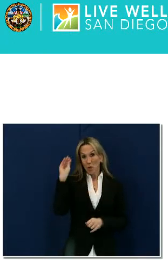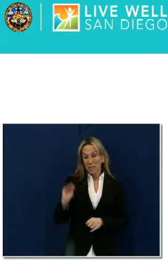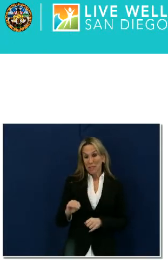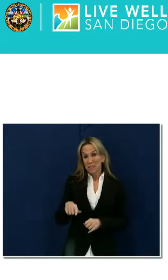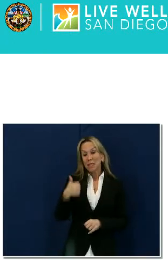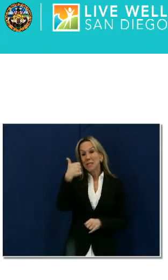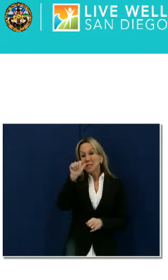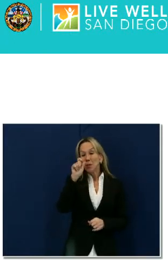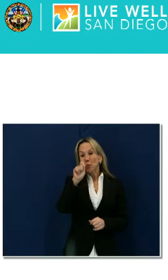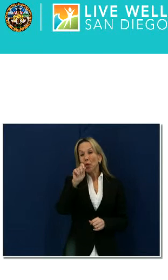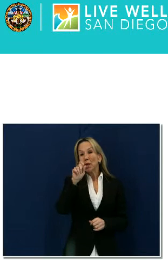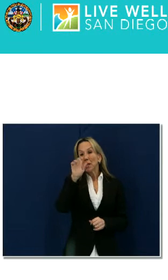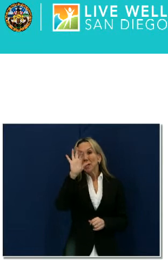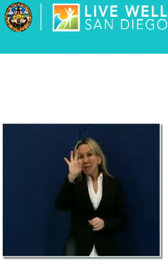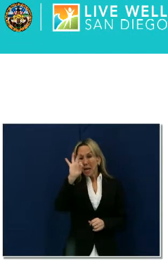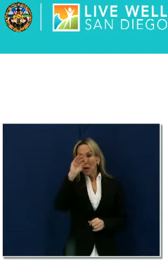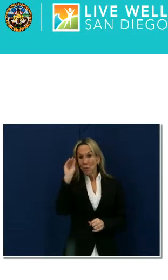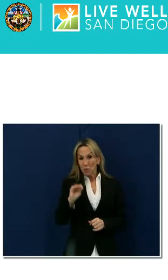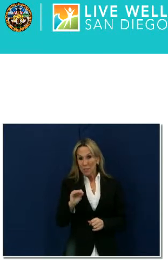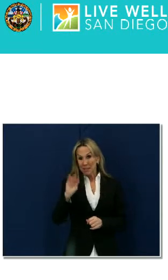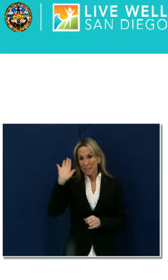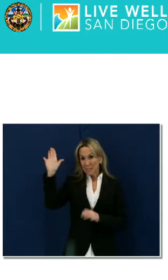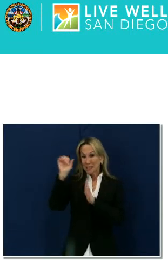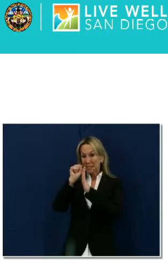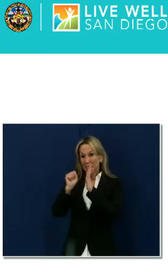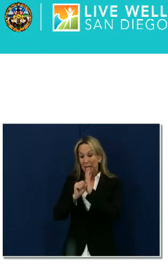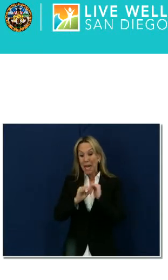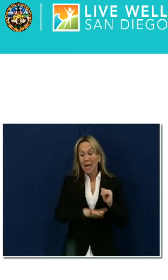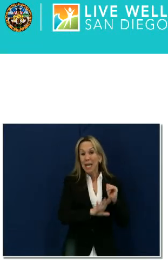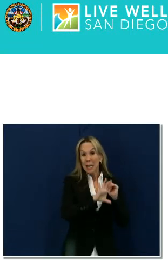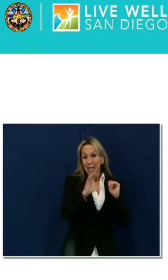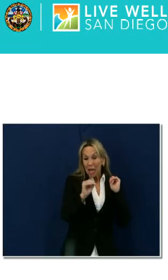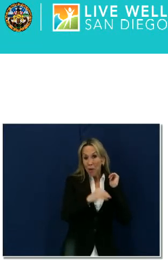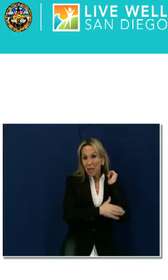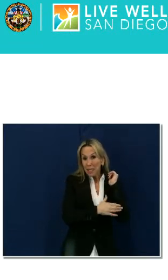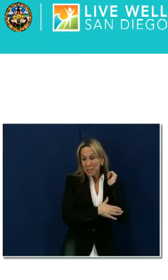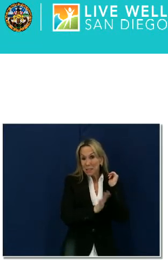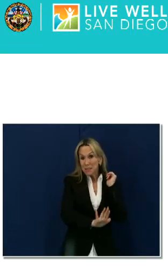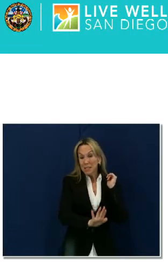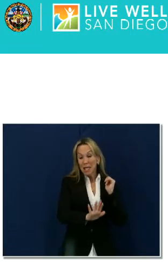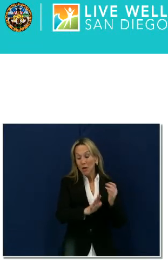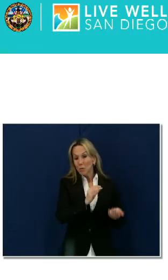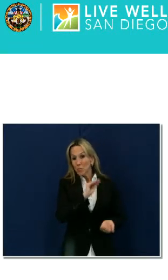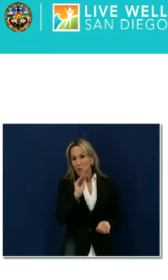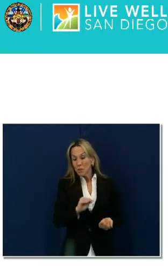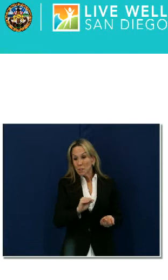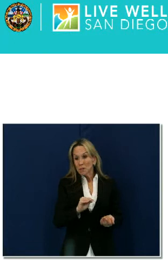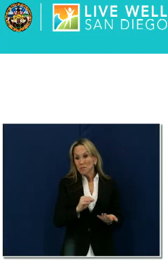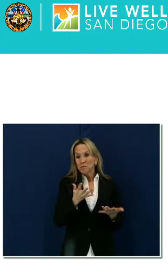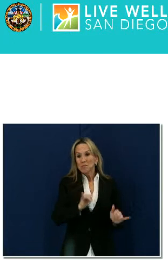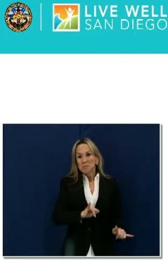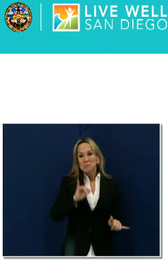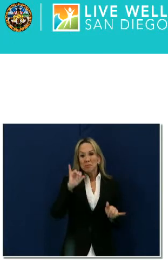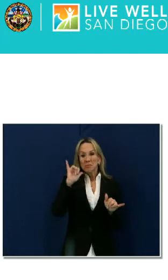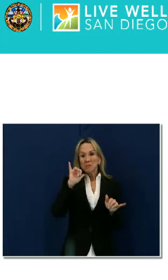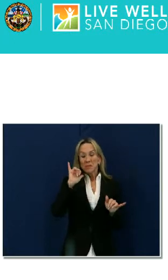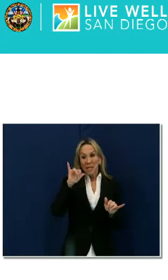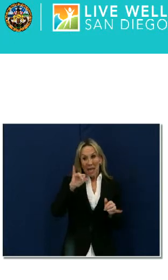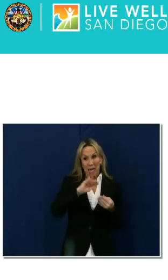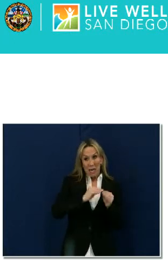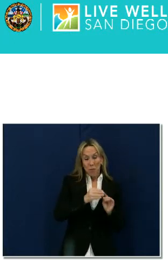is 10.9%, and the county's calculated same metric is